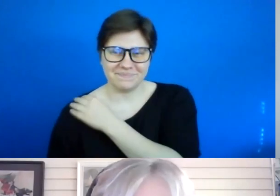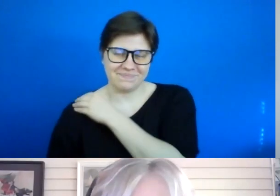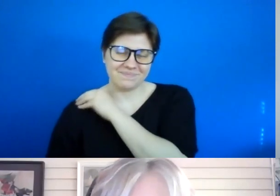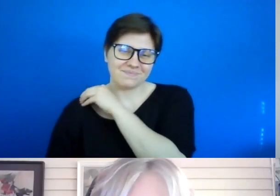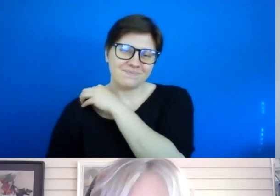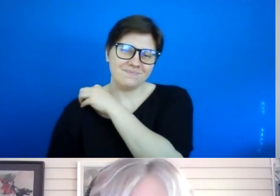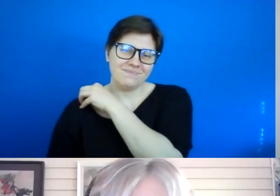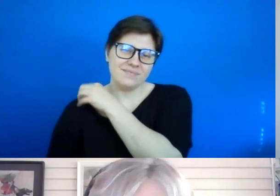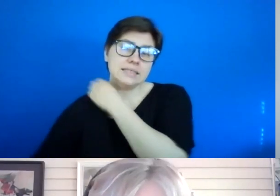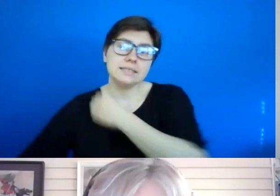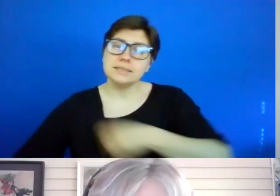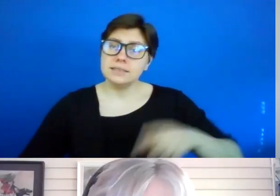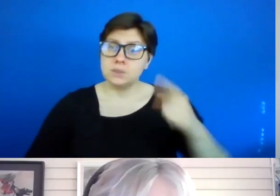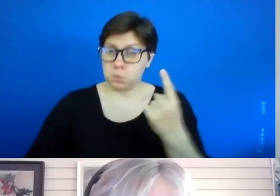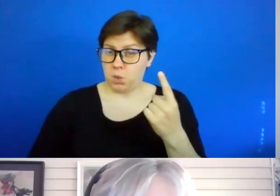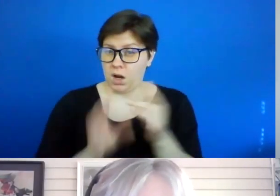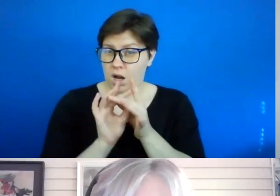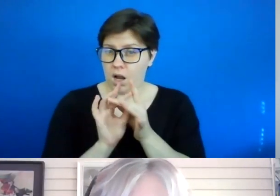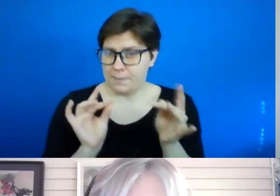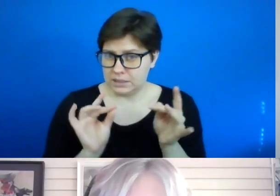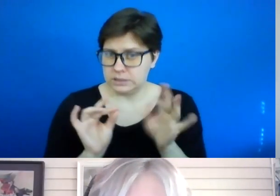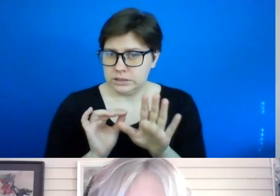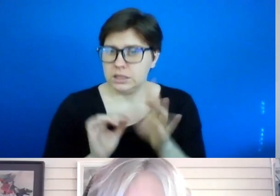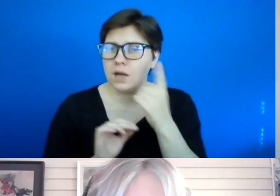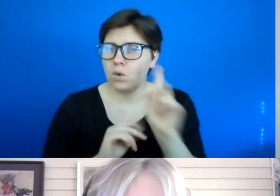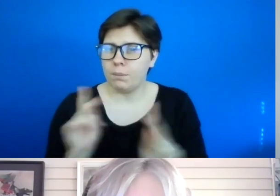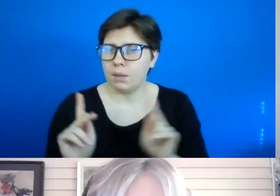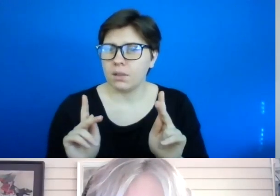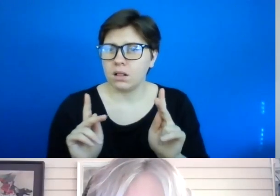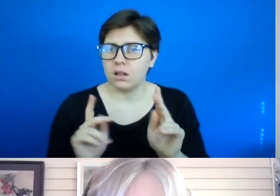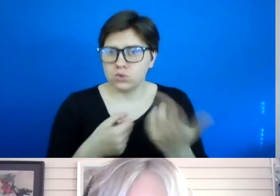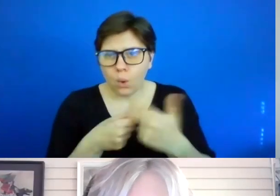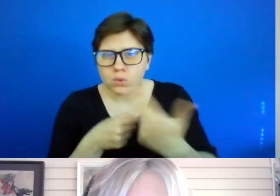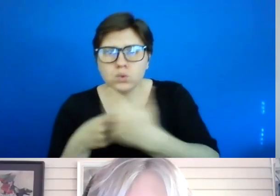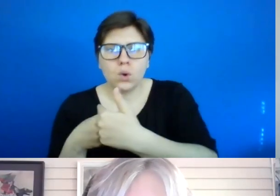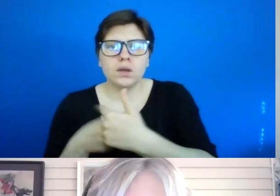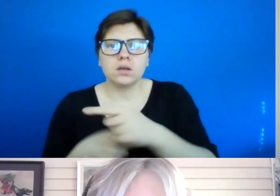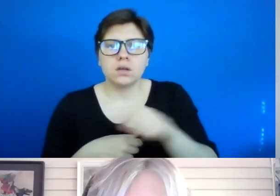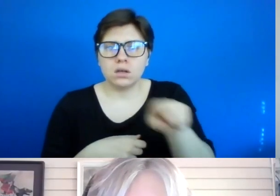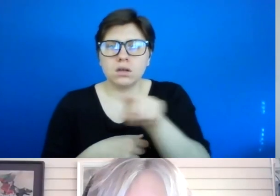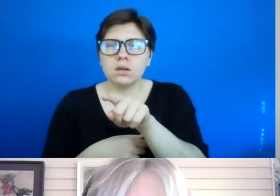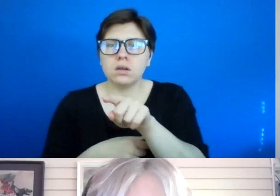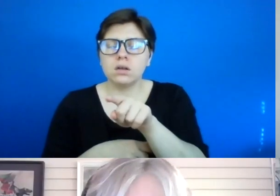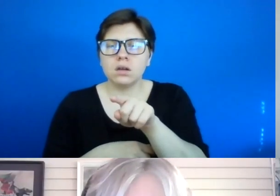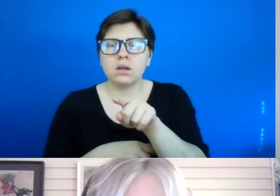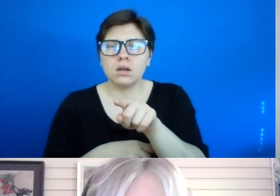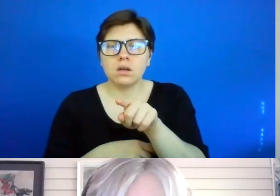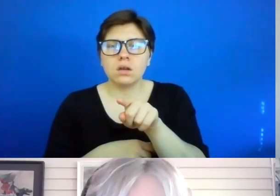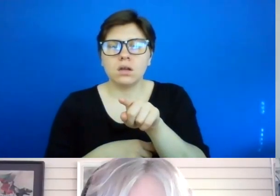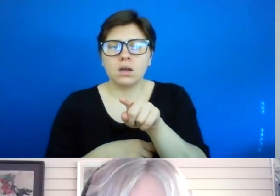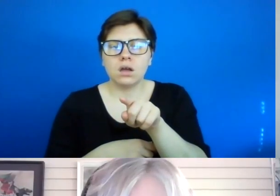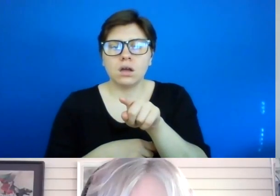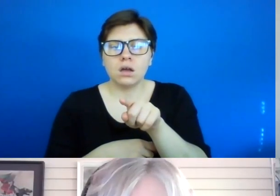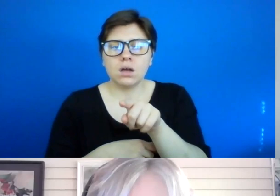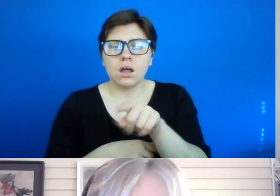Let me just make one comment to people who are joining us who should need to know that we